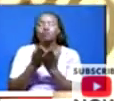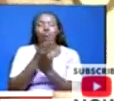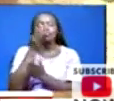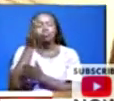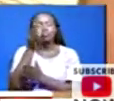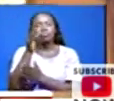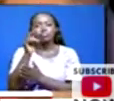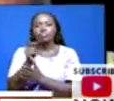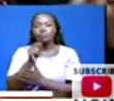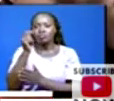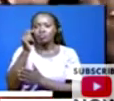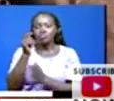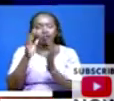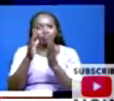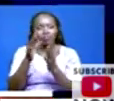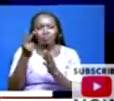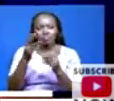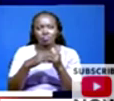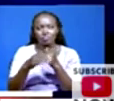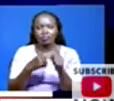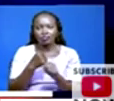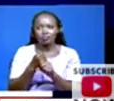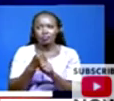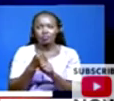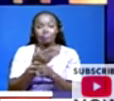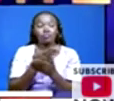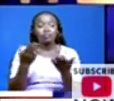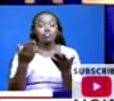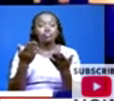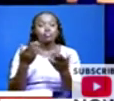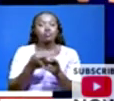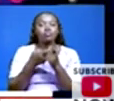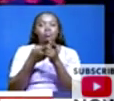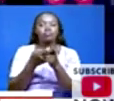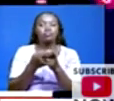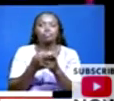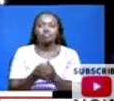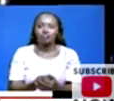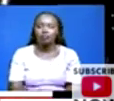the 29-year-old for their feat. What an award-winning moment.